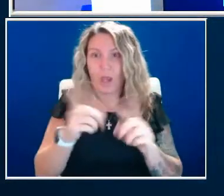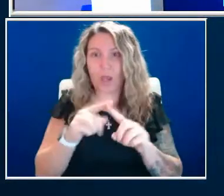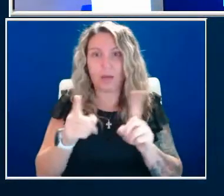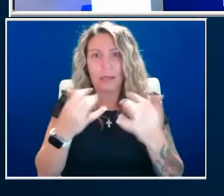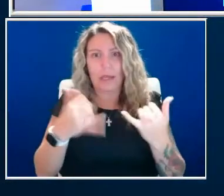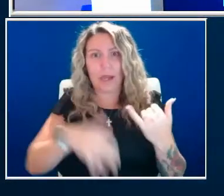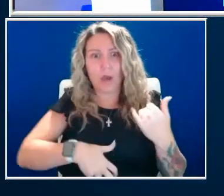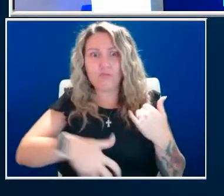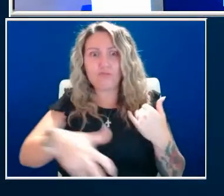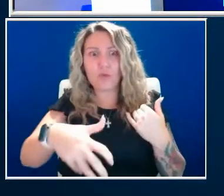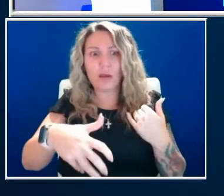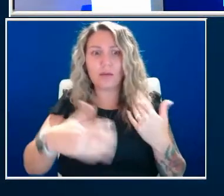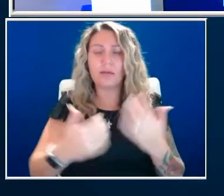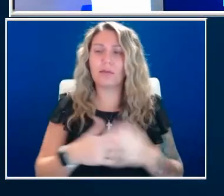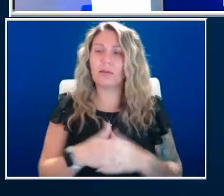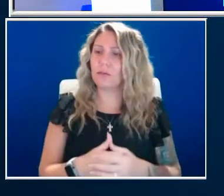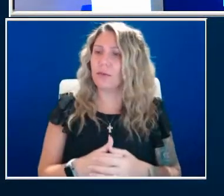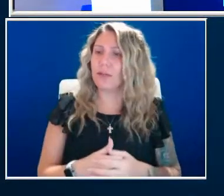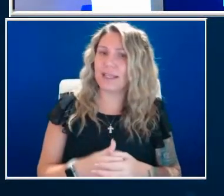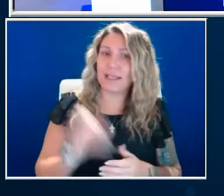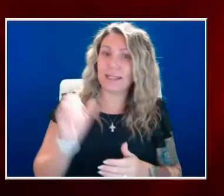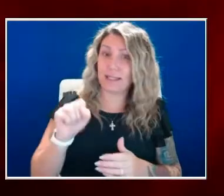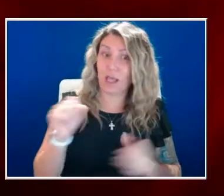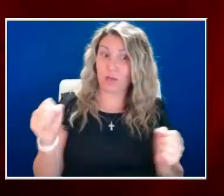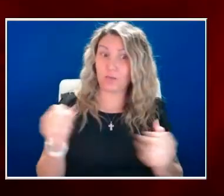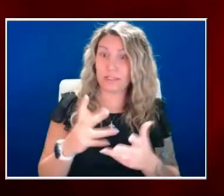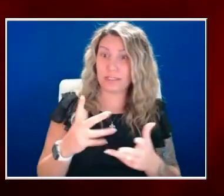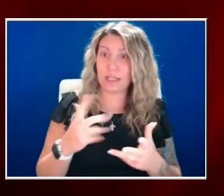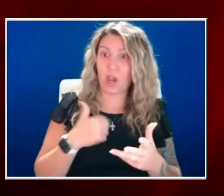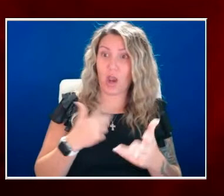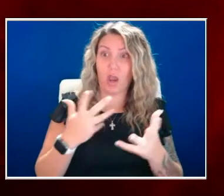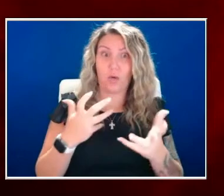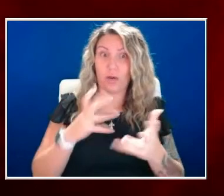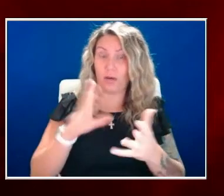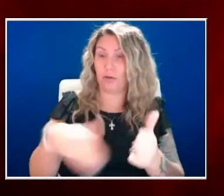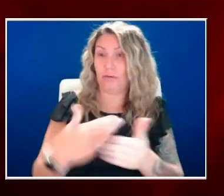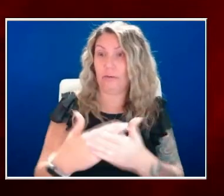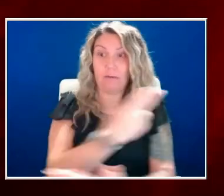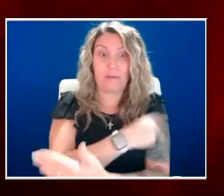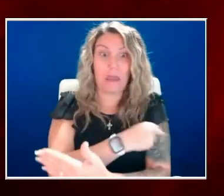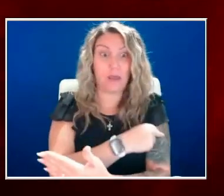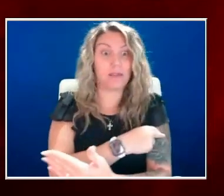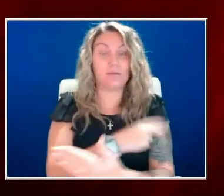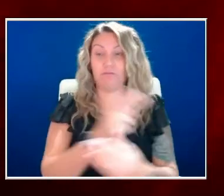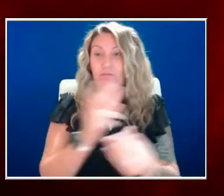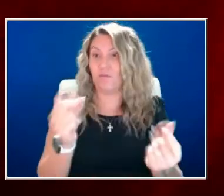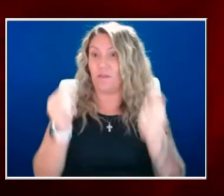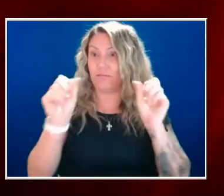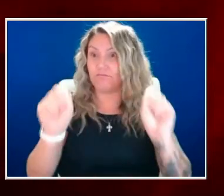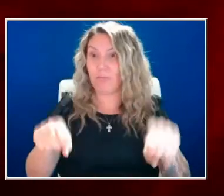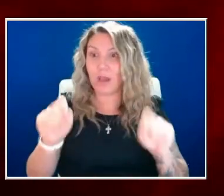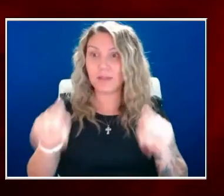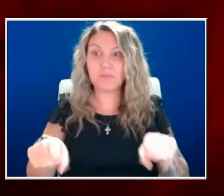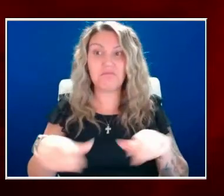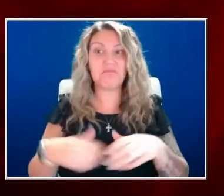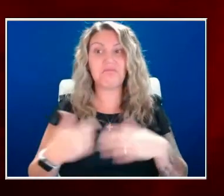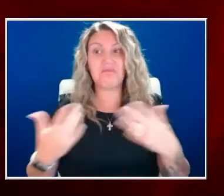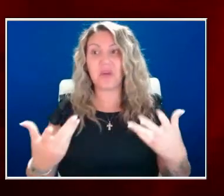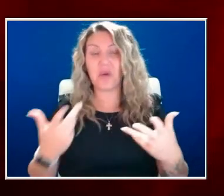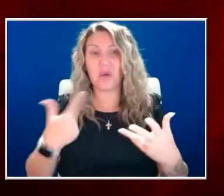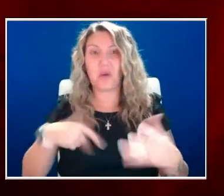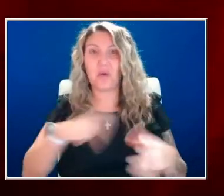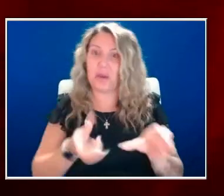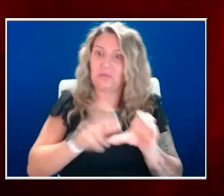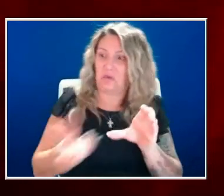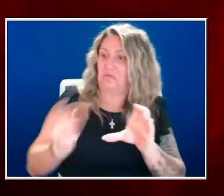Yeah, it was very scary. I just wanted to get her to the hospital as fast as I could. And so, I mean, we jumped in the car and we